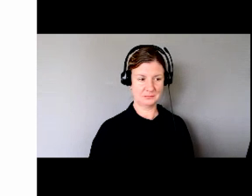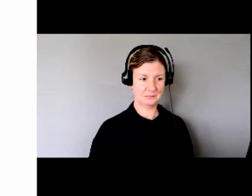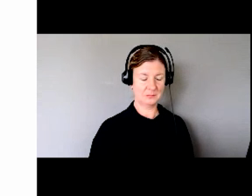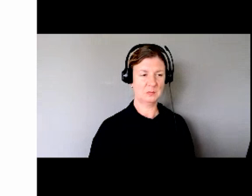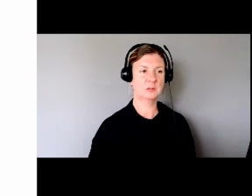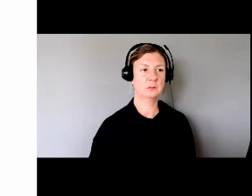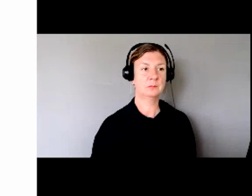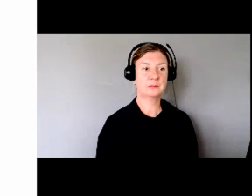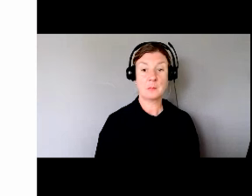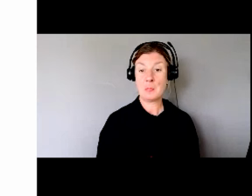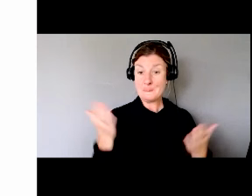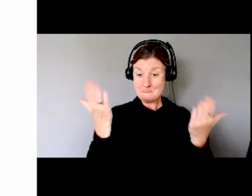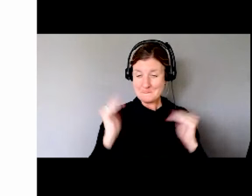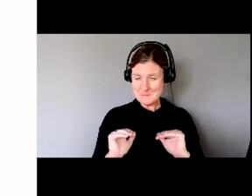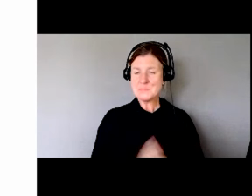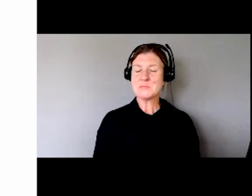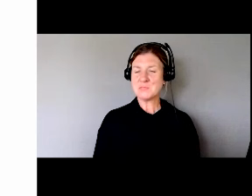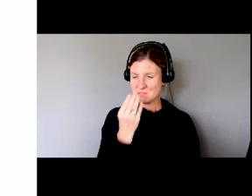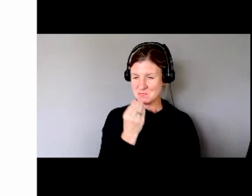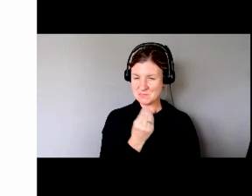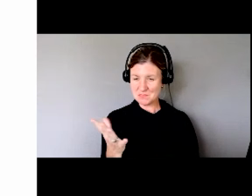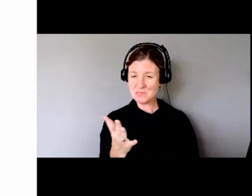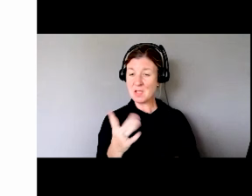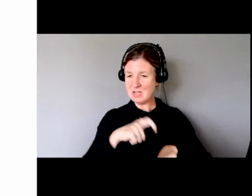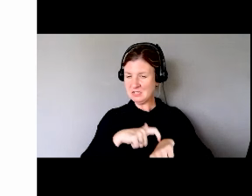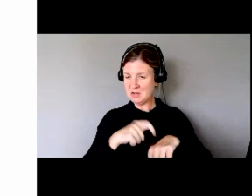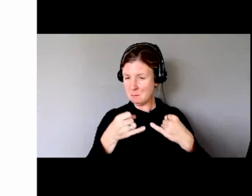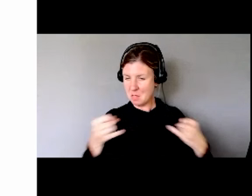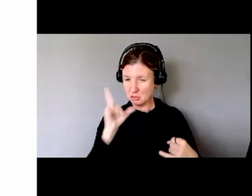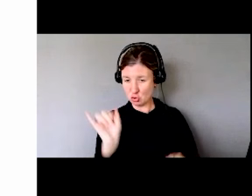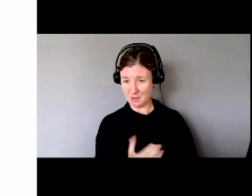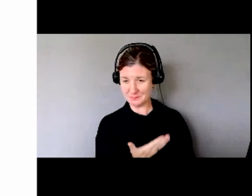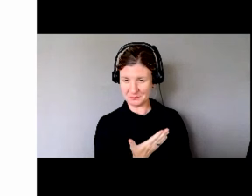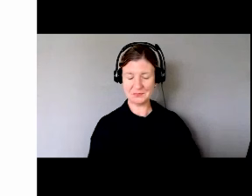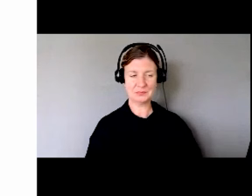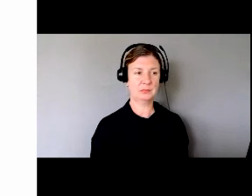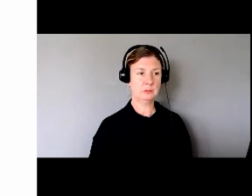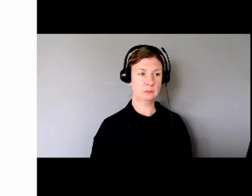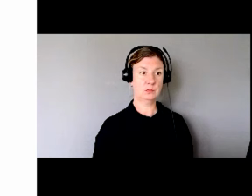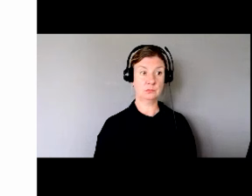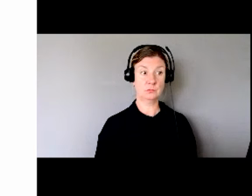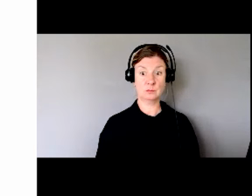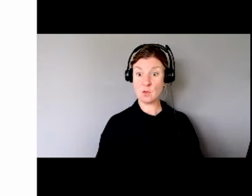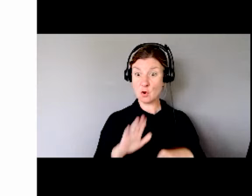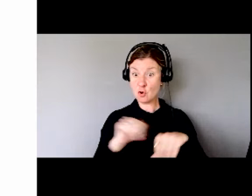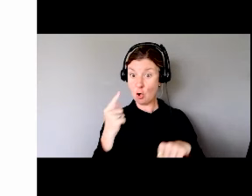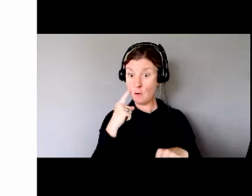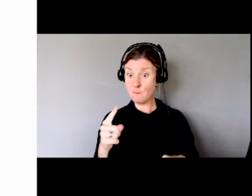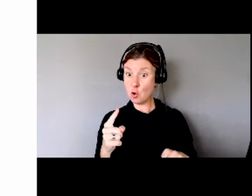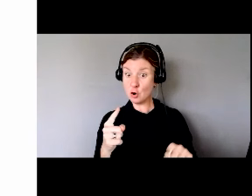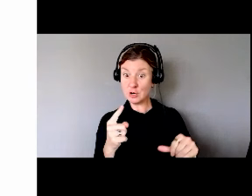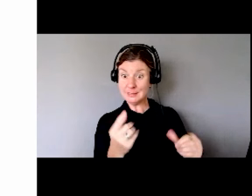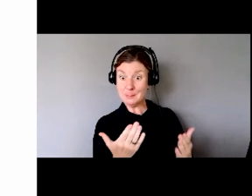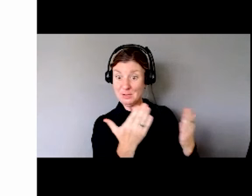Here's a quick overview of the Walden project timeline. The call for submission is currently open and will stay open